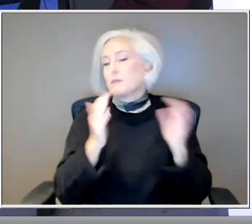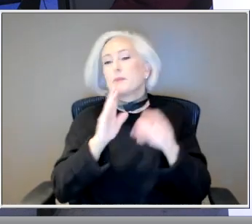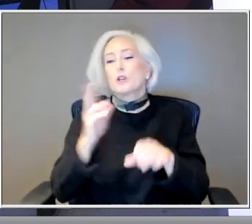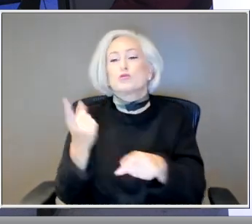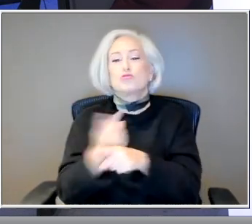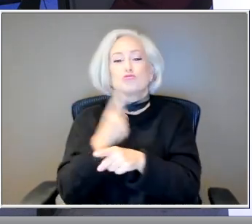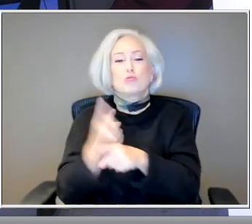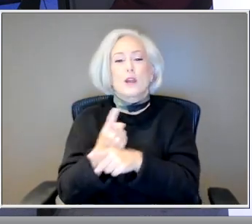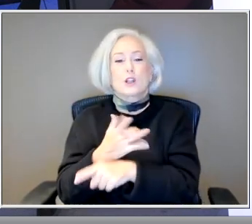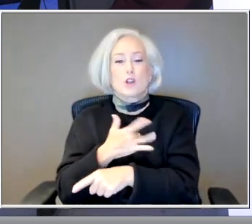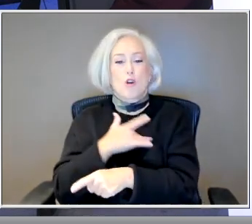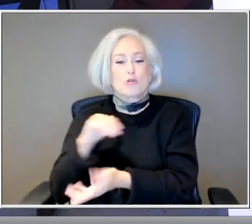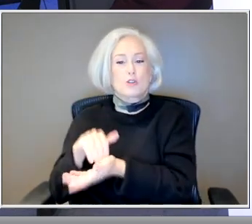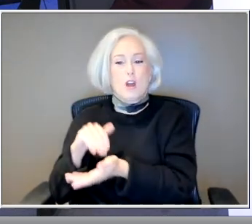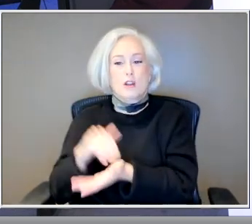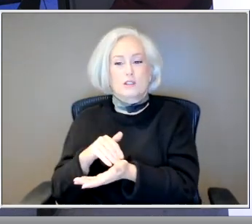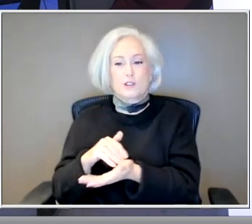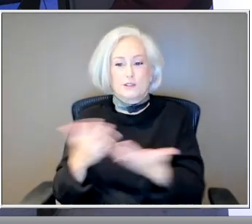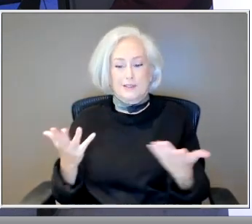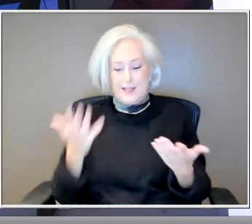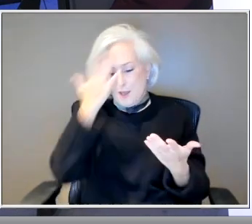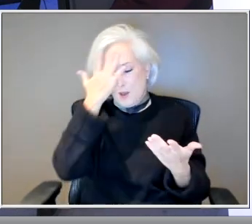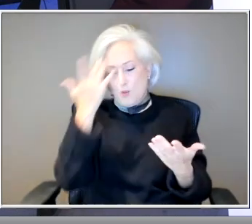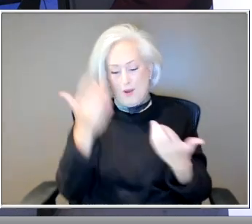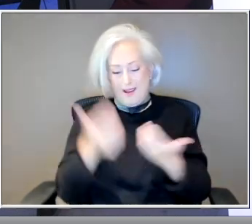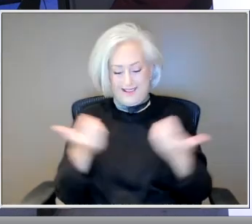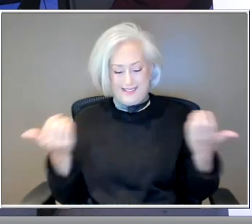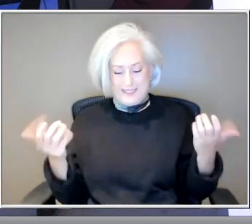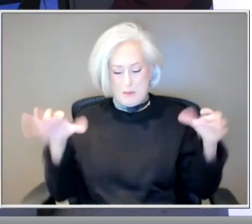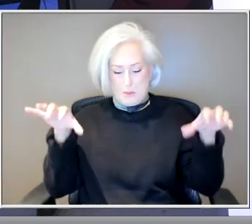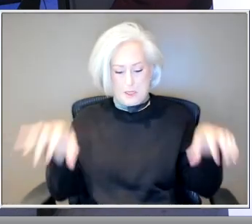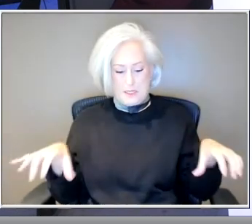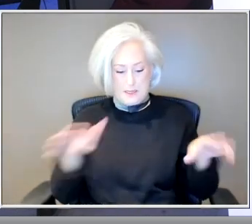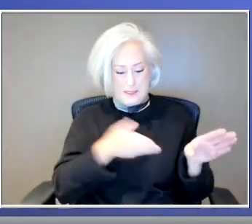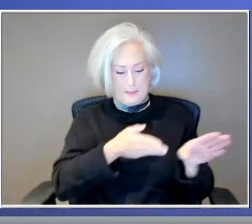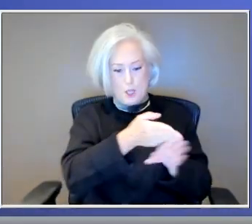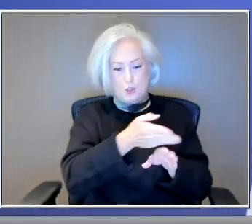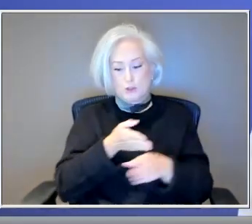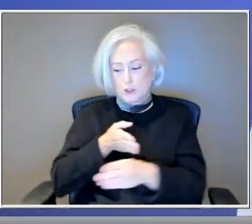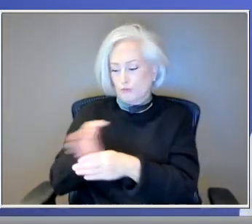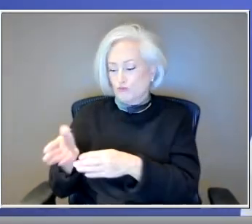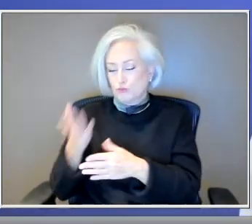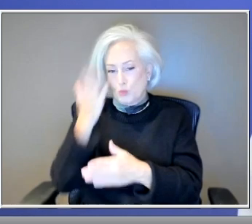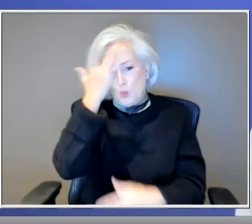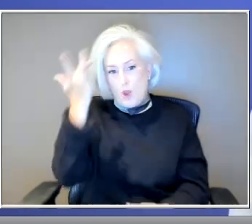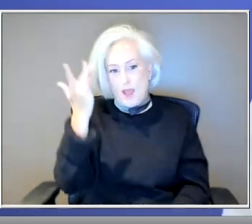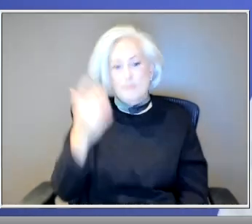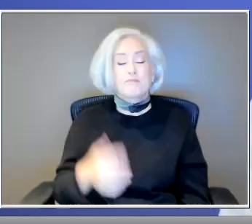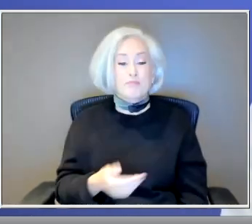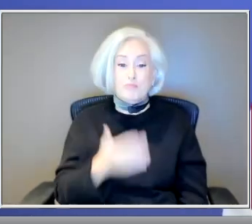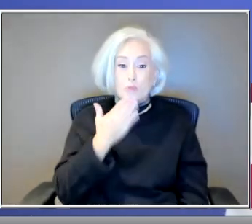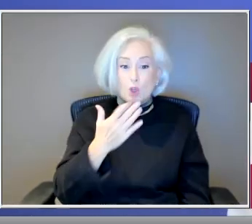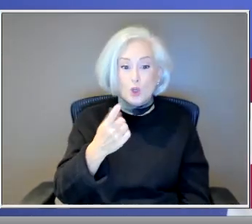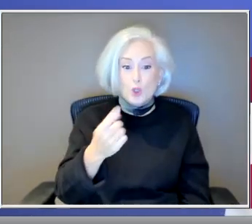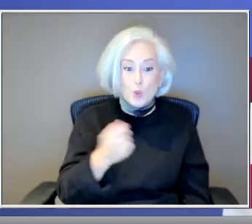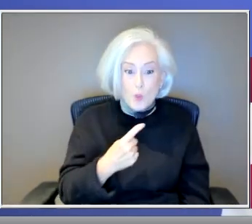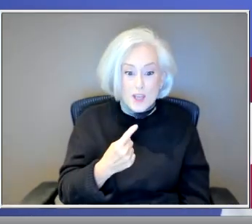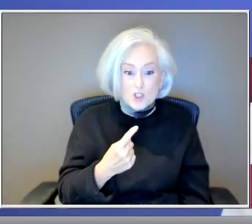most of us, we're like, why do you need to have that as a separate specialty? Sure, that's a great question, and the answer is simple. It's